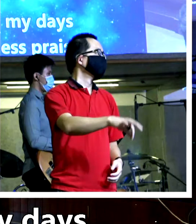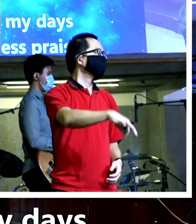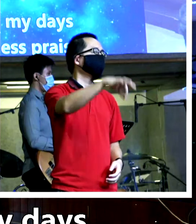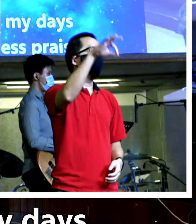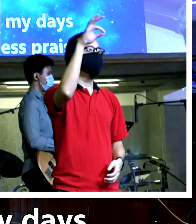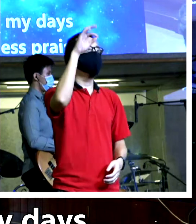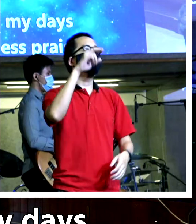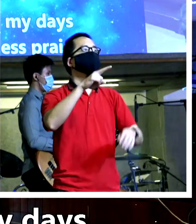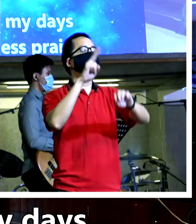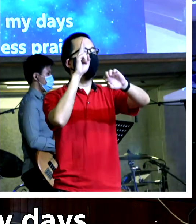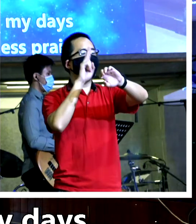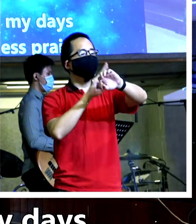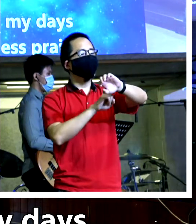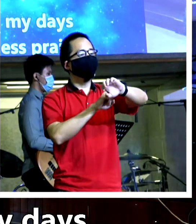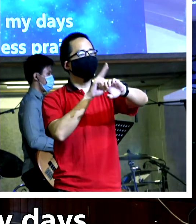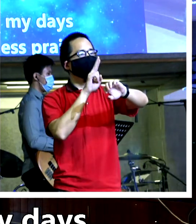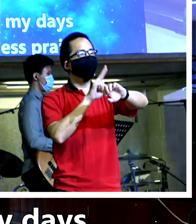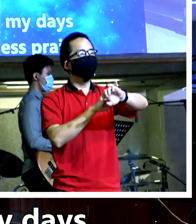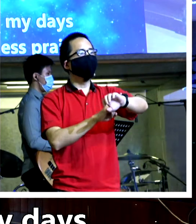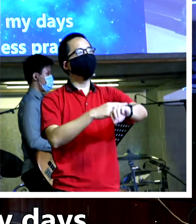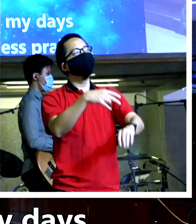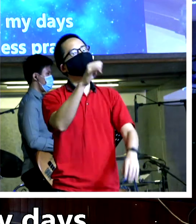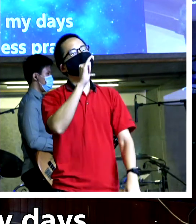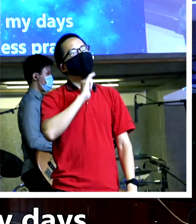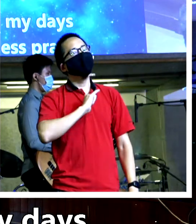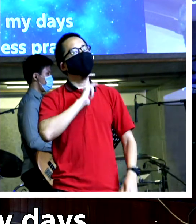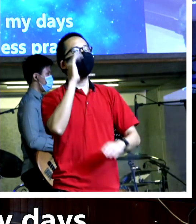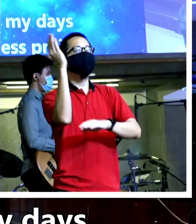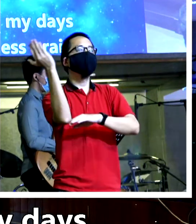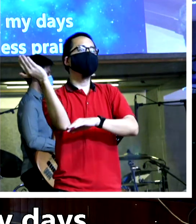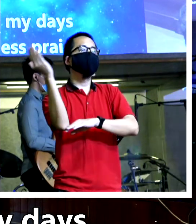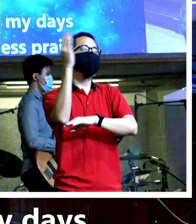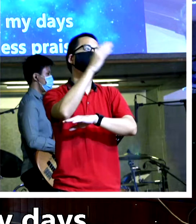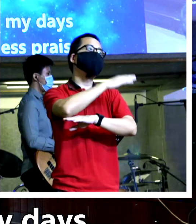Take my moments and